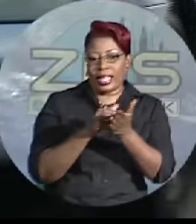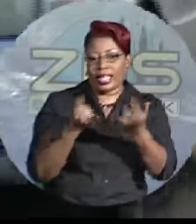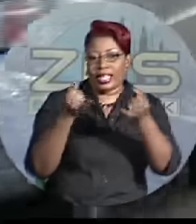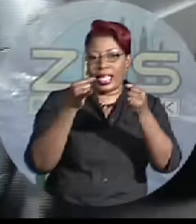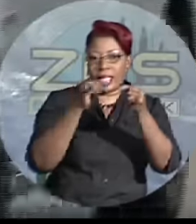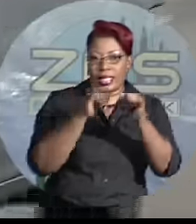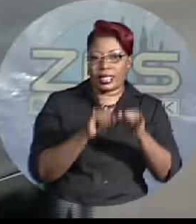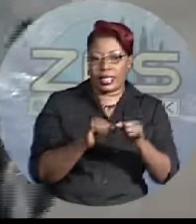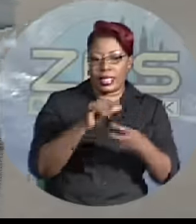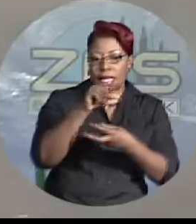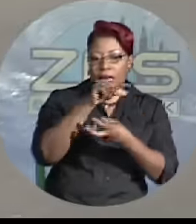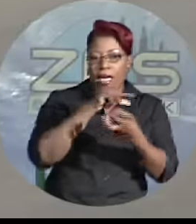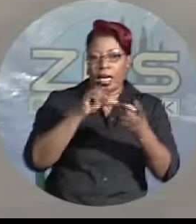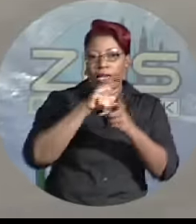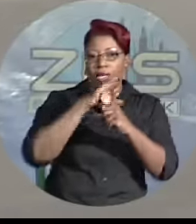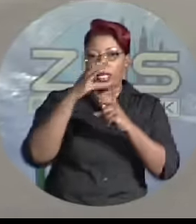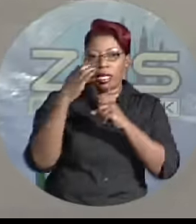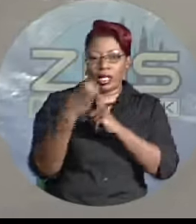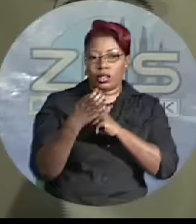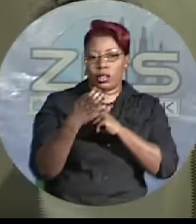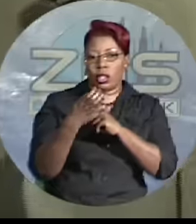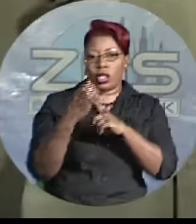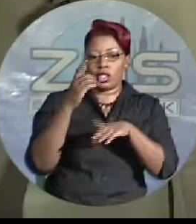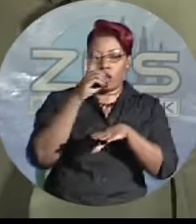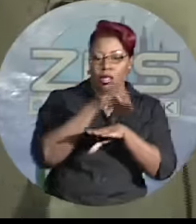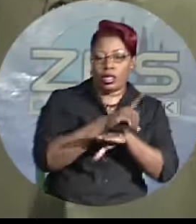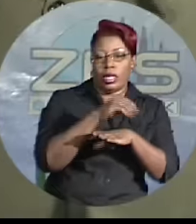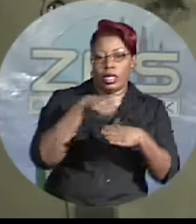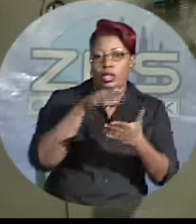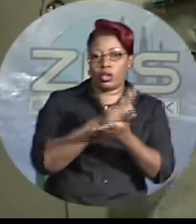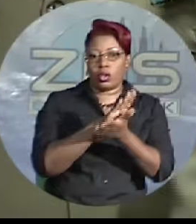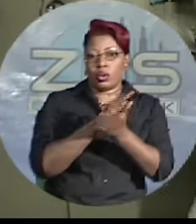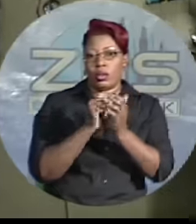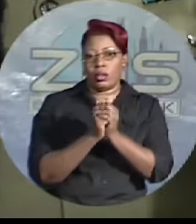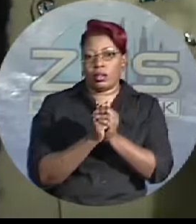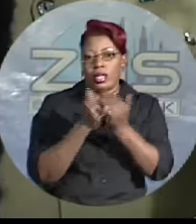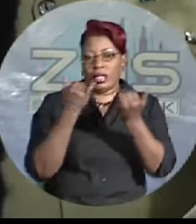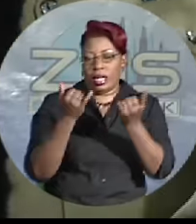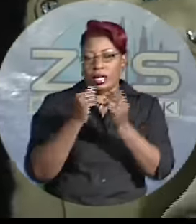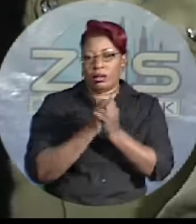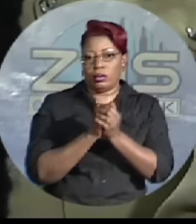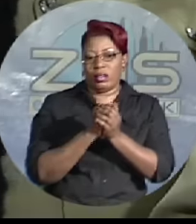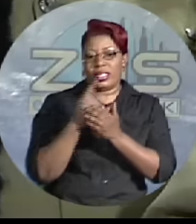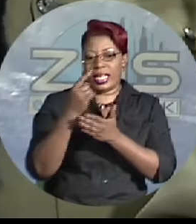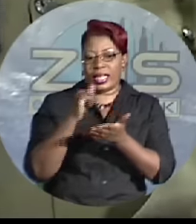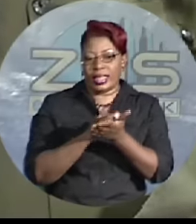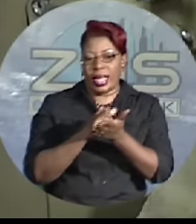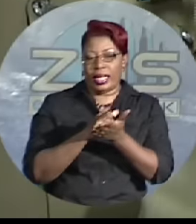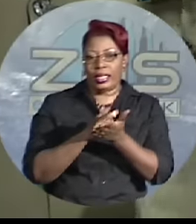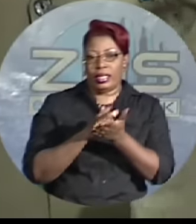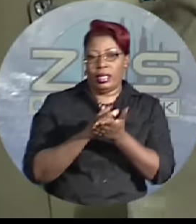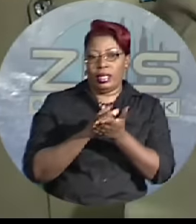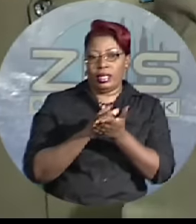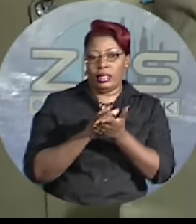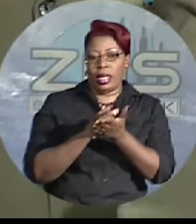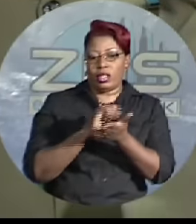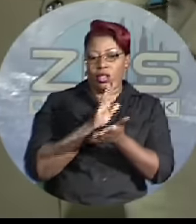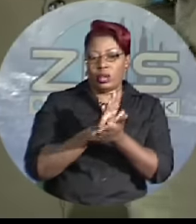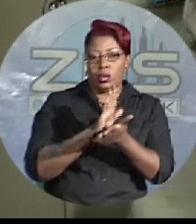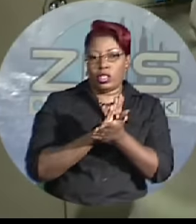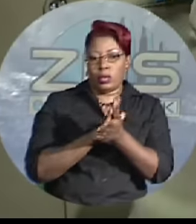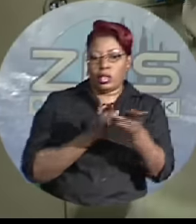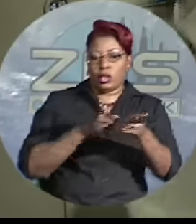incident, gang culture has not overrun schools. This nonsense about schools being overtaken is absolute